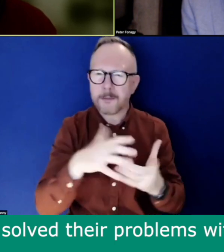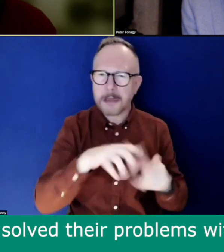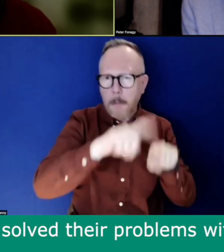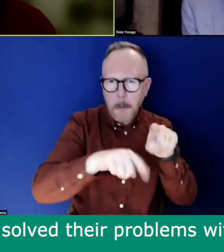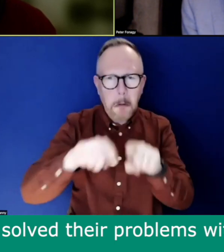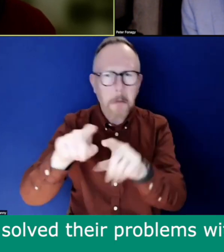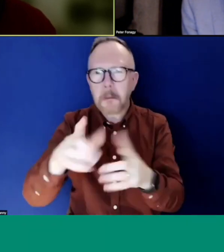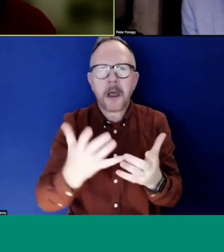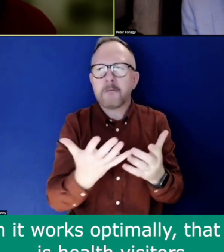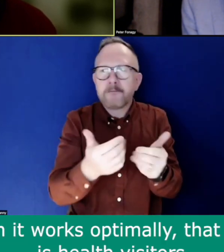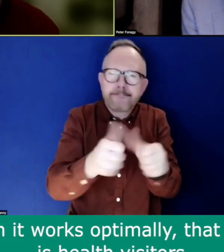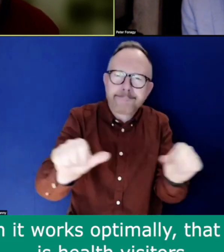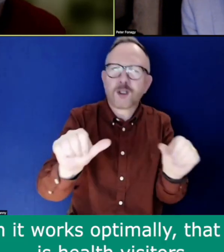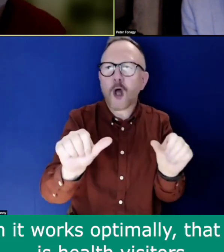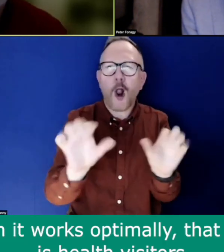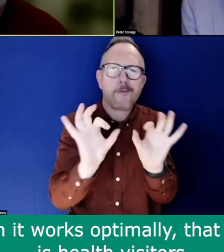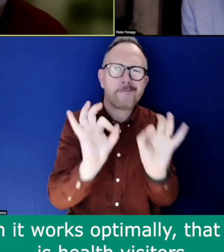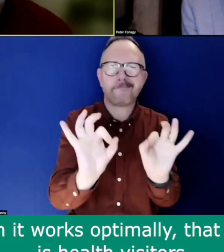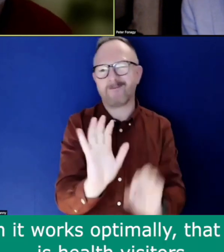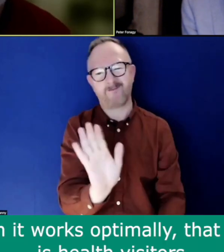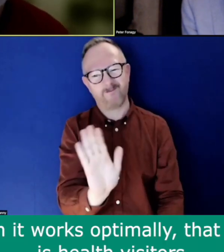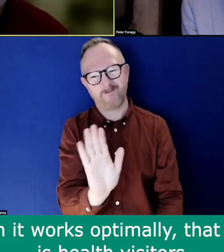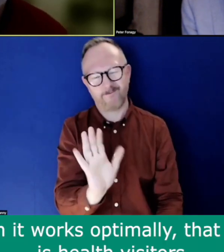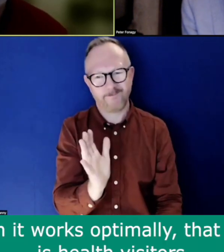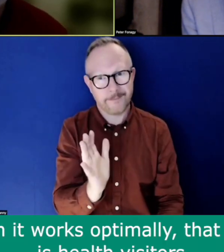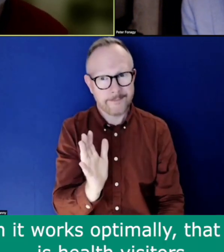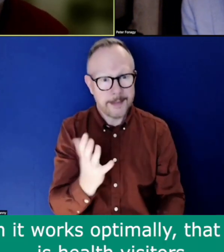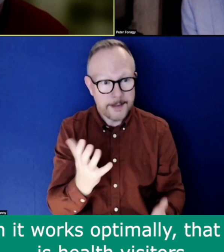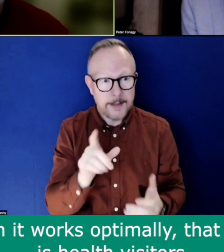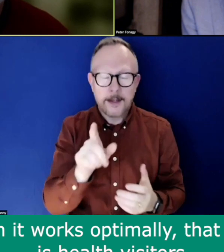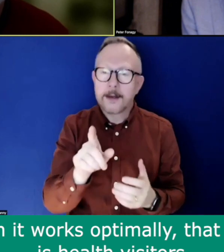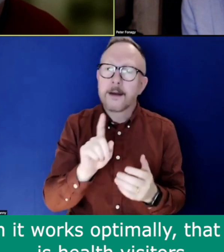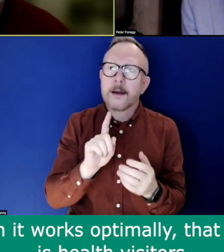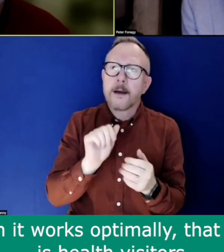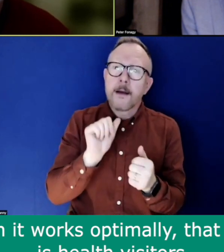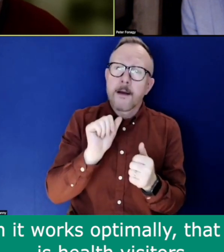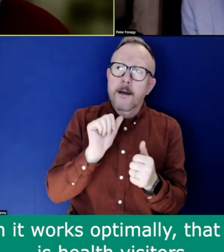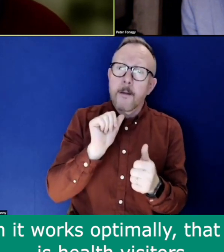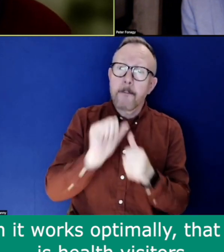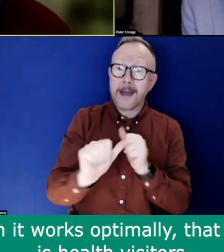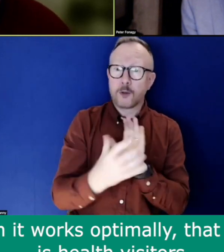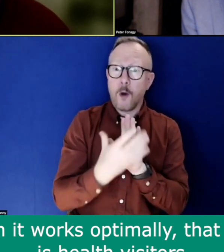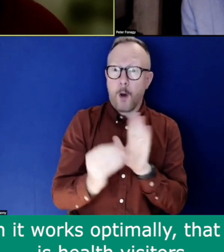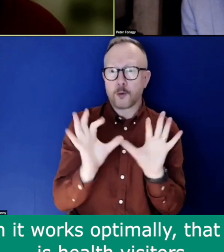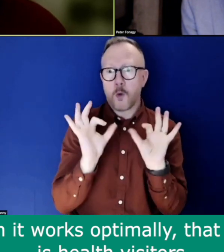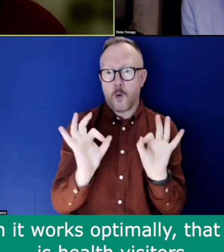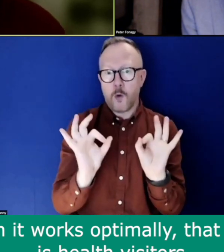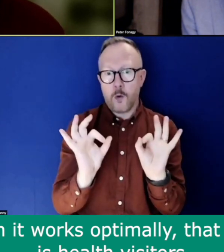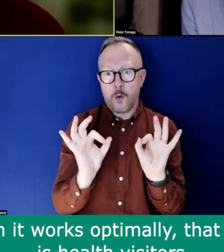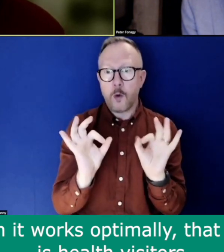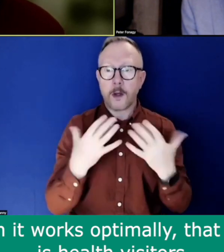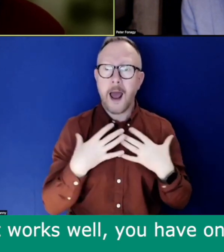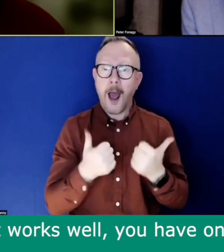with episodic care. One model, I guess, when it works optimally, that we do have in healthcare is health visitors. So